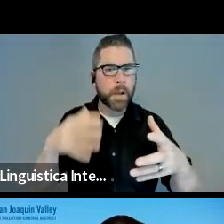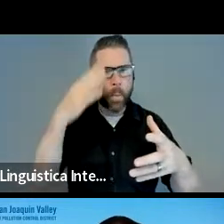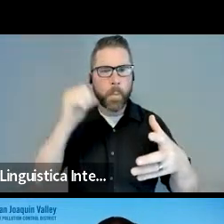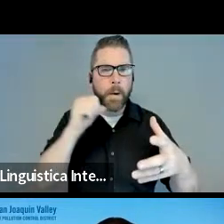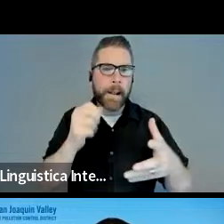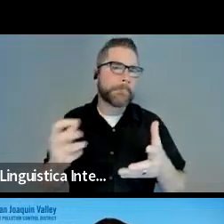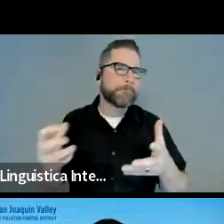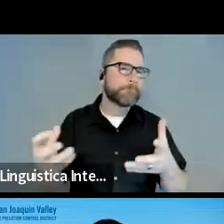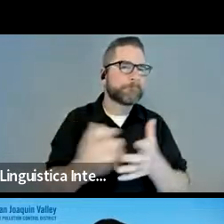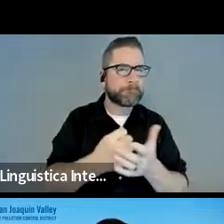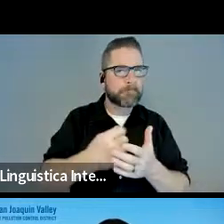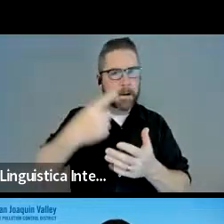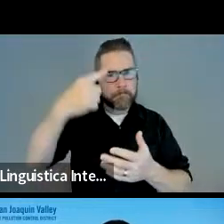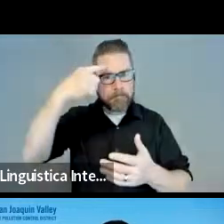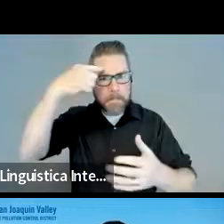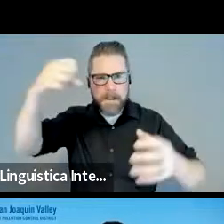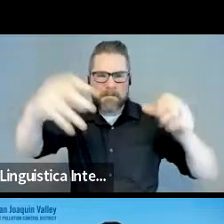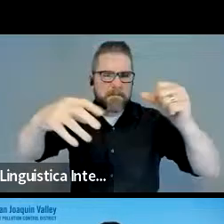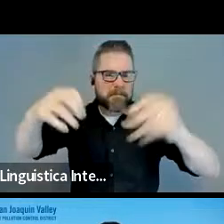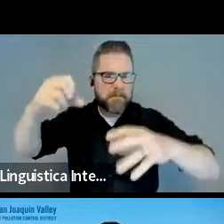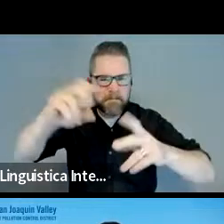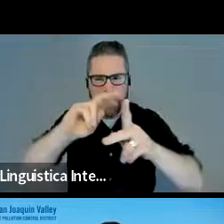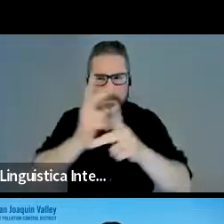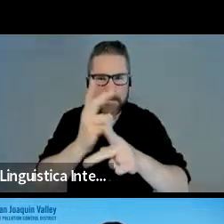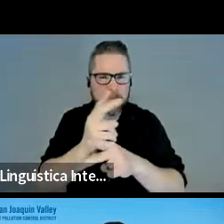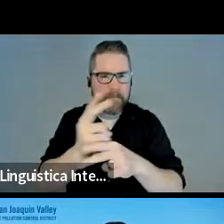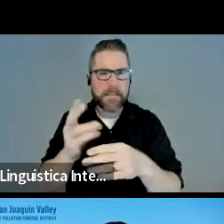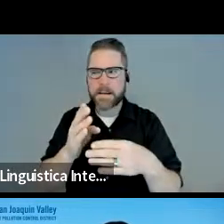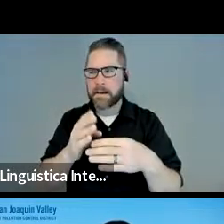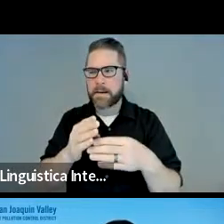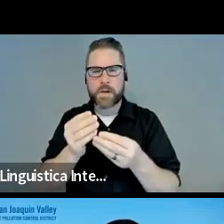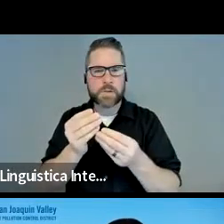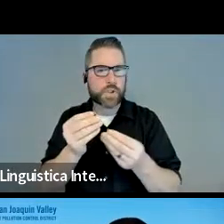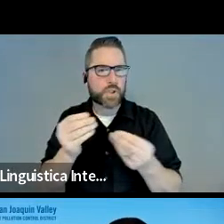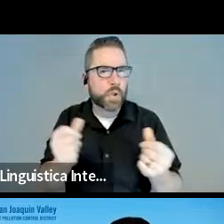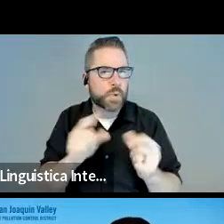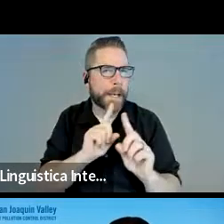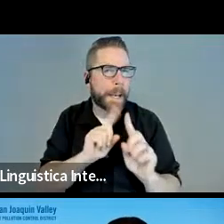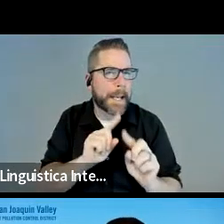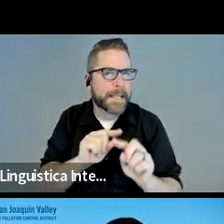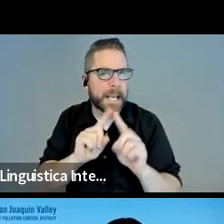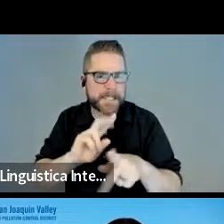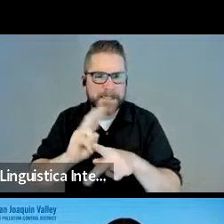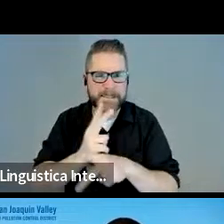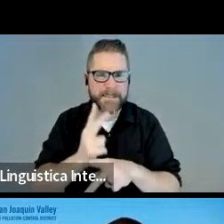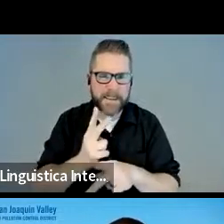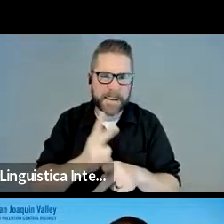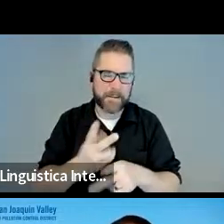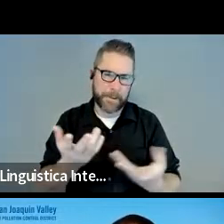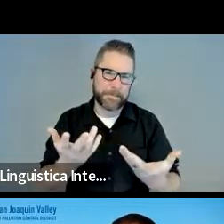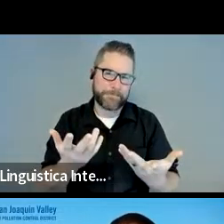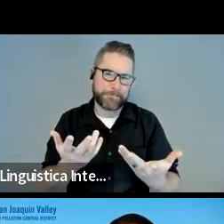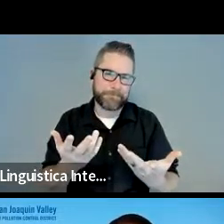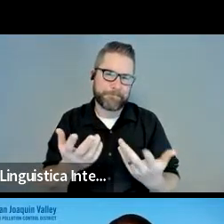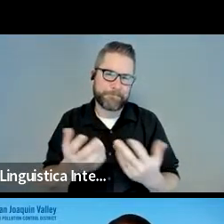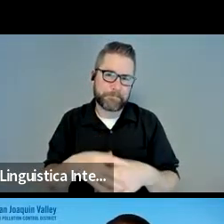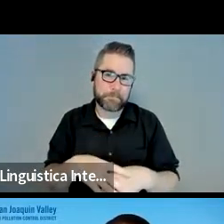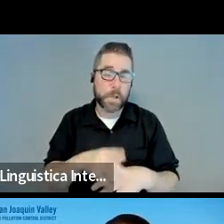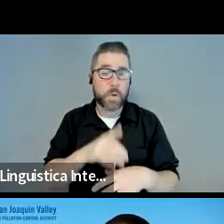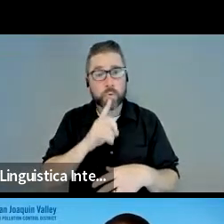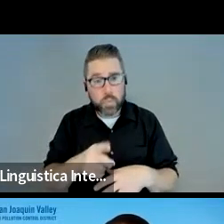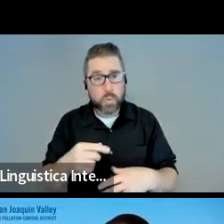And I appreciate the 3 topics that were chosen and going through them and dealing with what we dealt with,